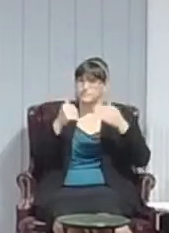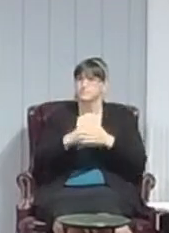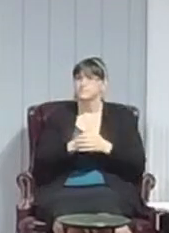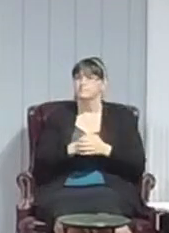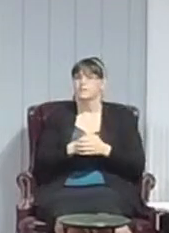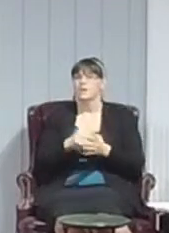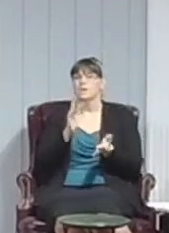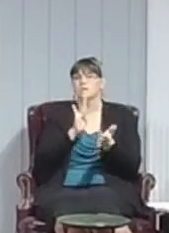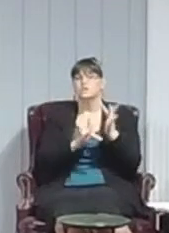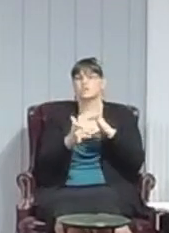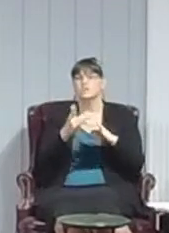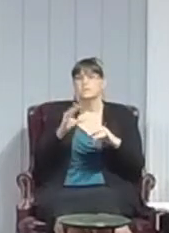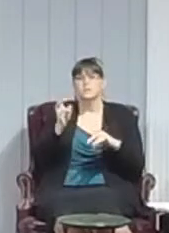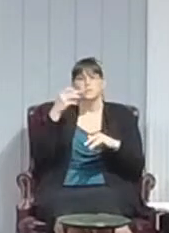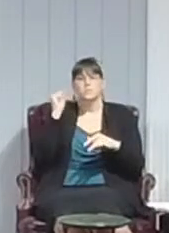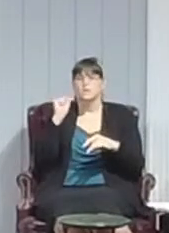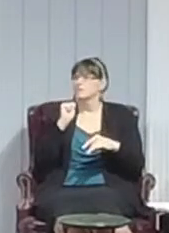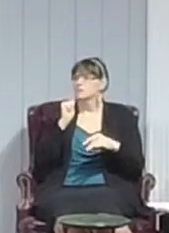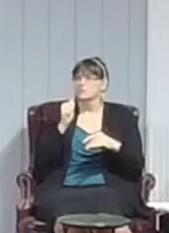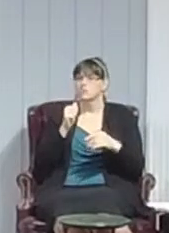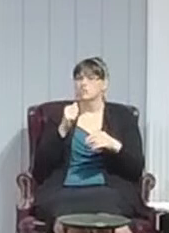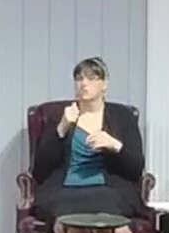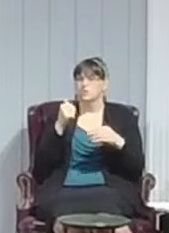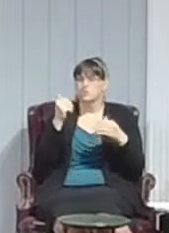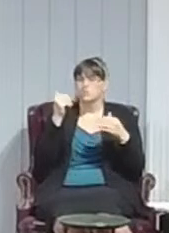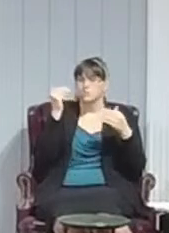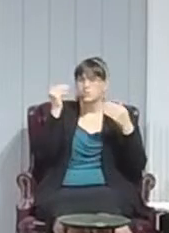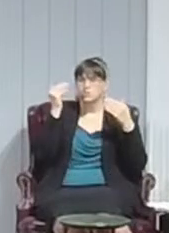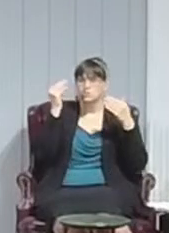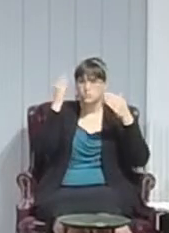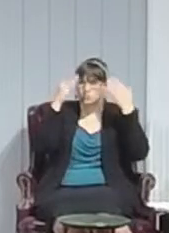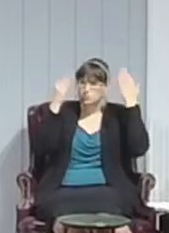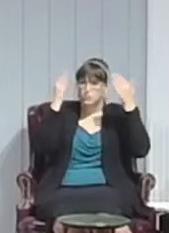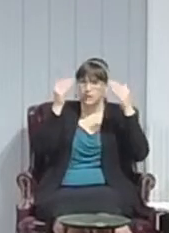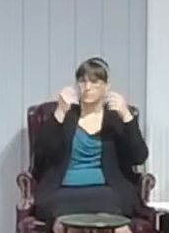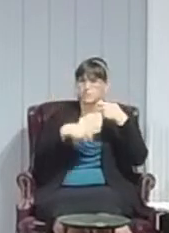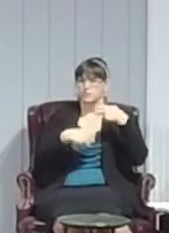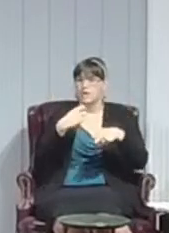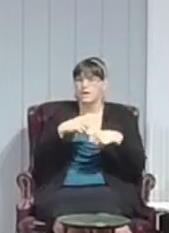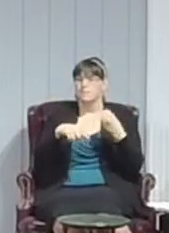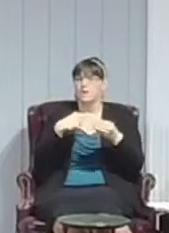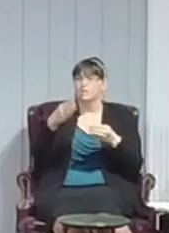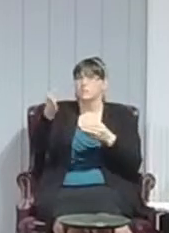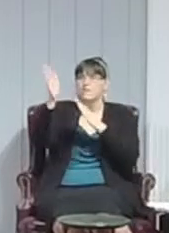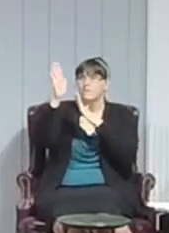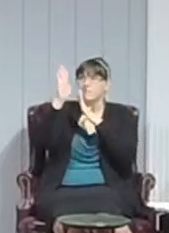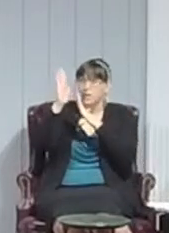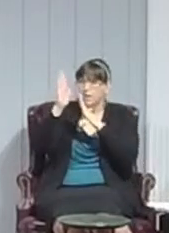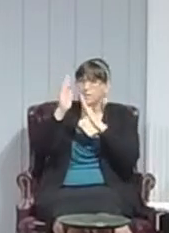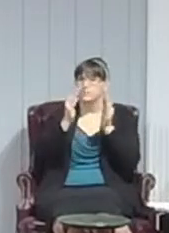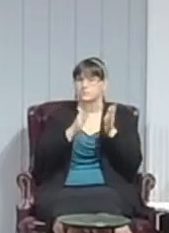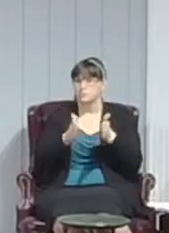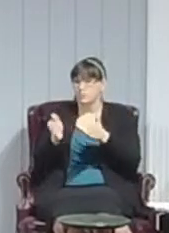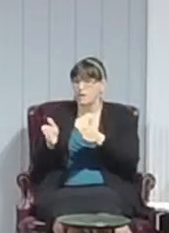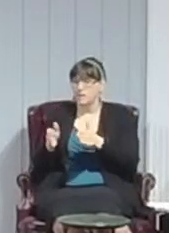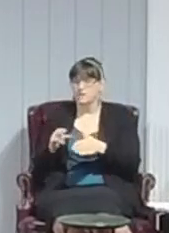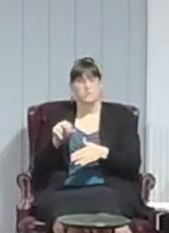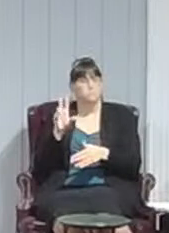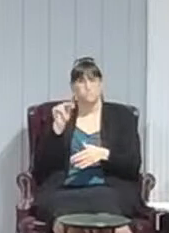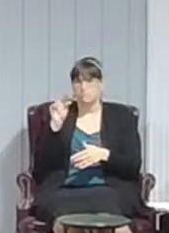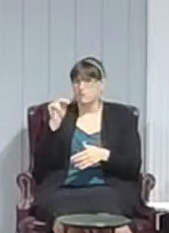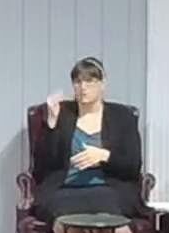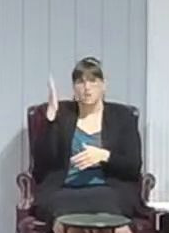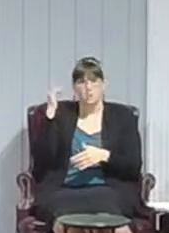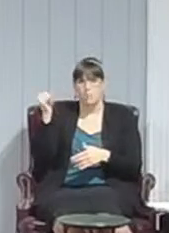now. Jesus was not troubled about the Father's plan. He was not troubled about giving his life on